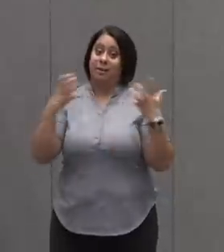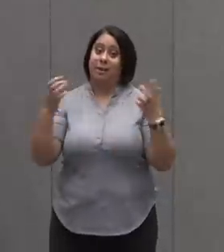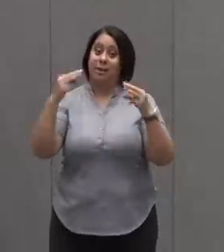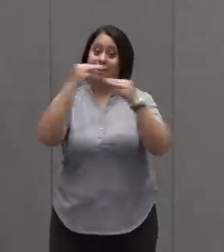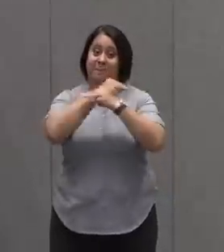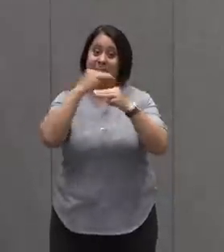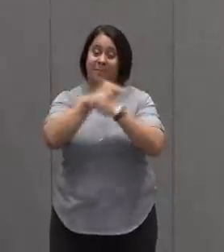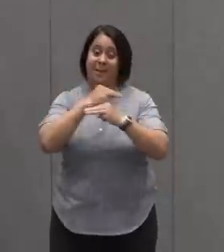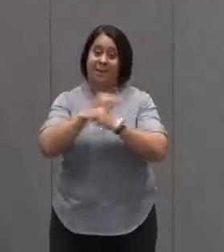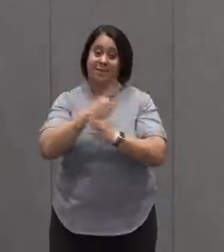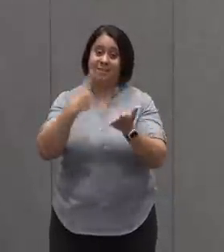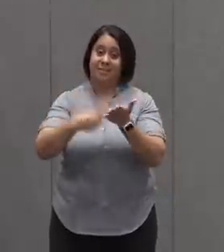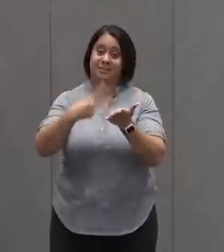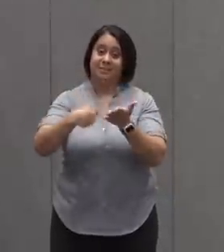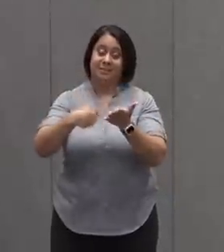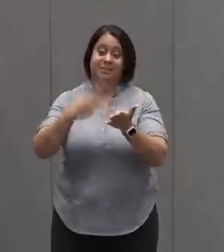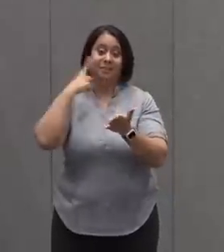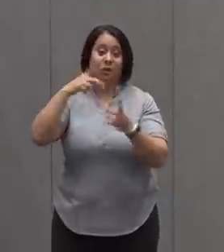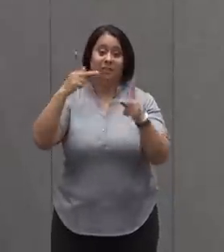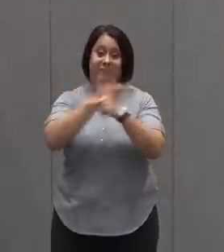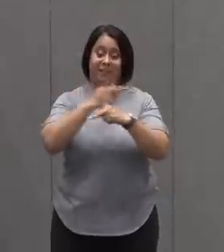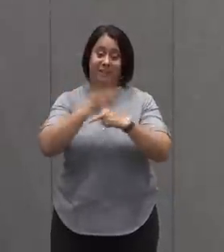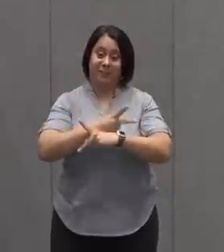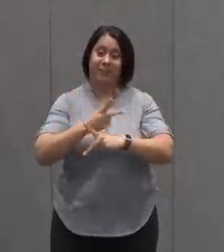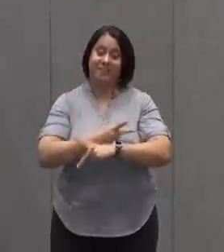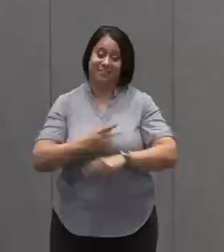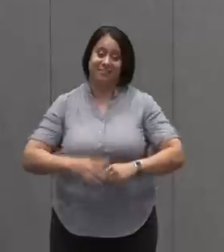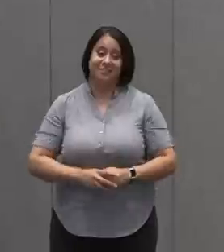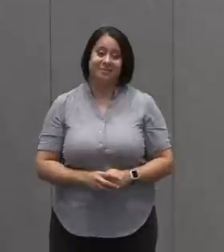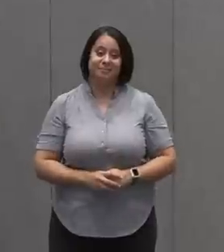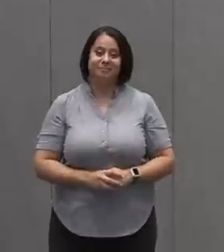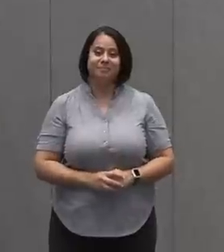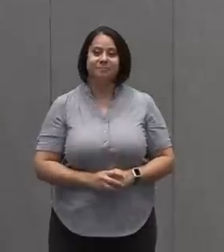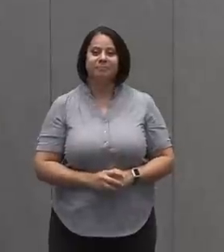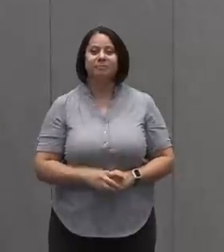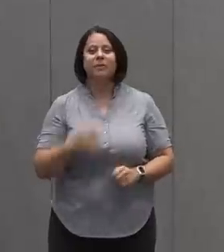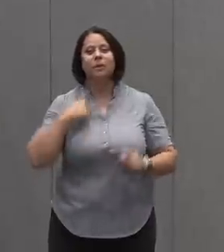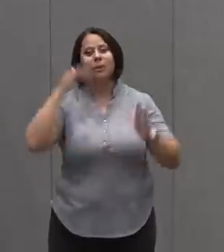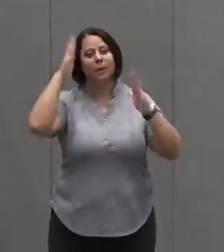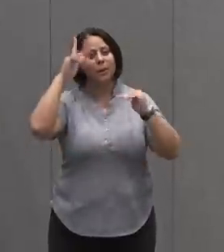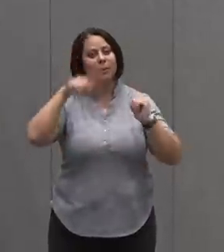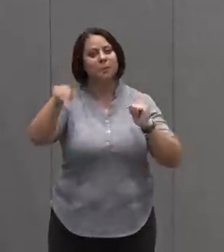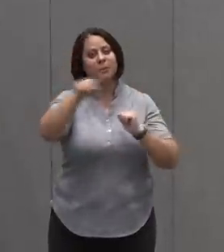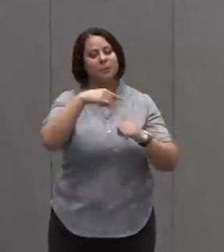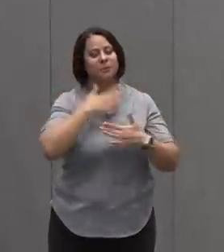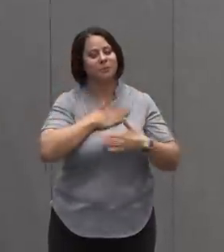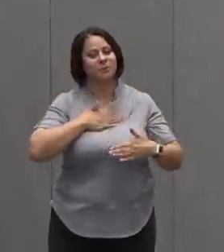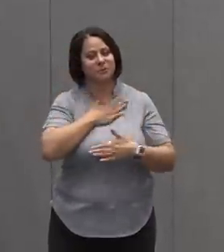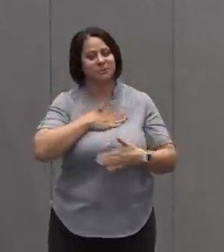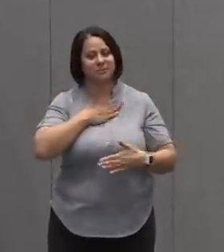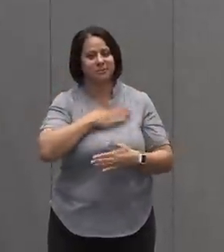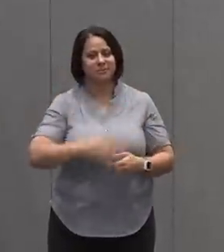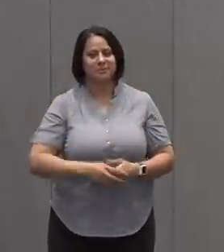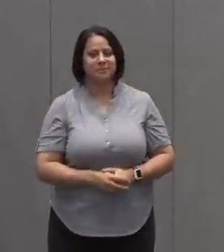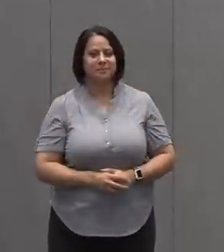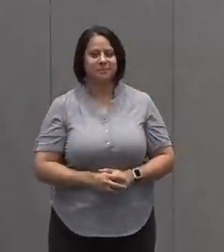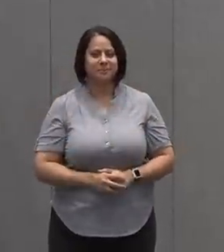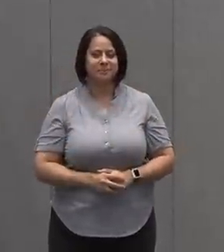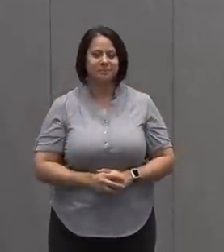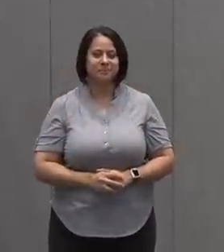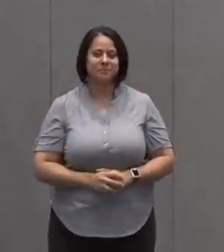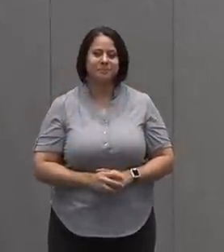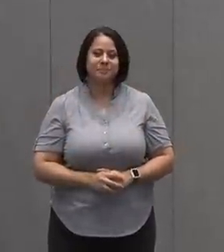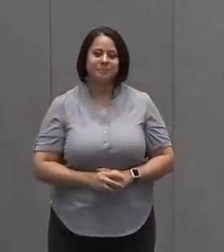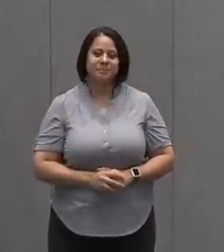about here when we were figuring that out. All right. So I hope you guys enjoy that routine. The next thing that we're going to be